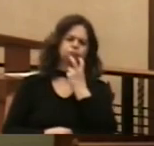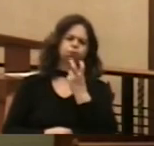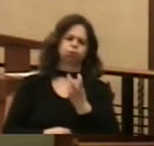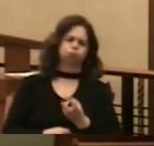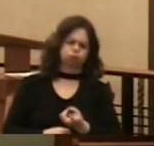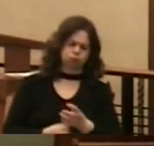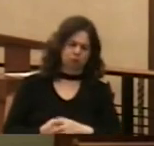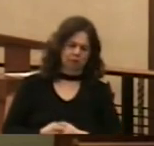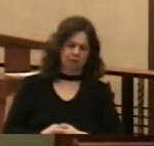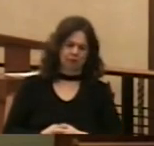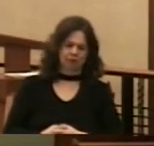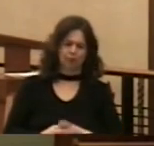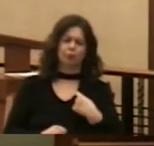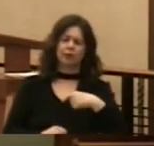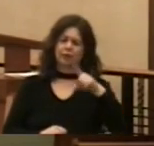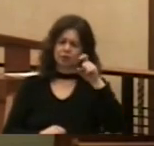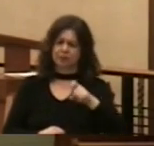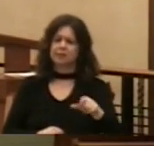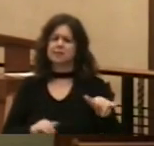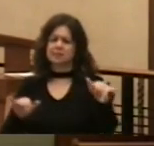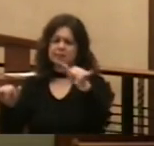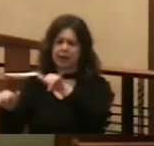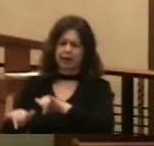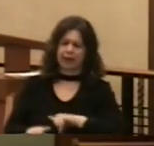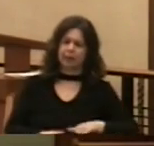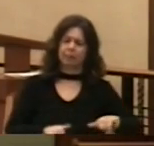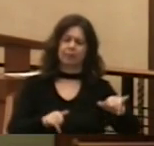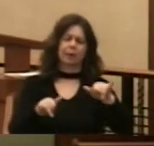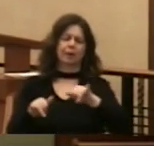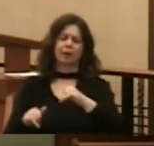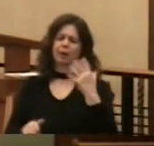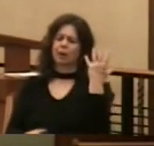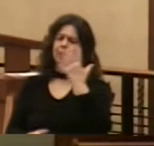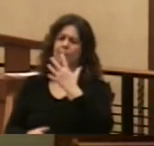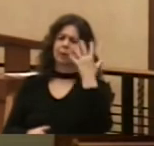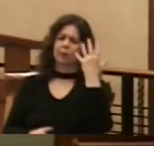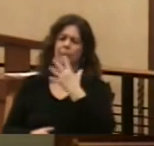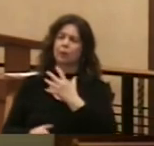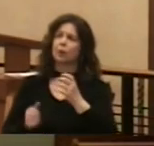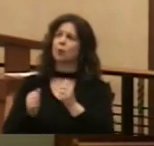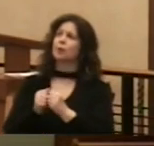we likewise be astonished with the great treasure that is ours in